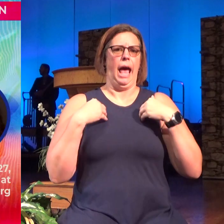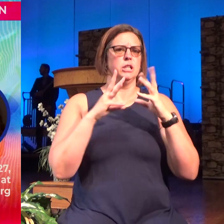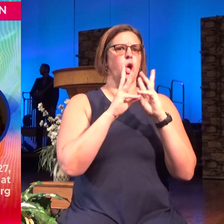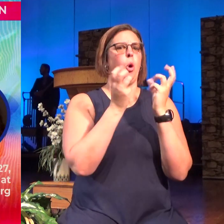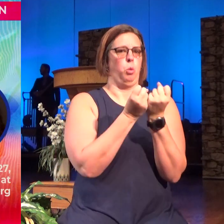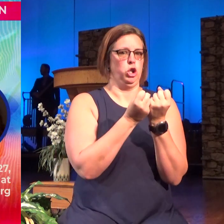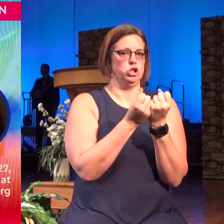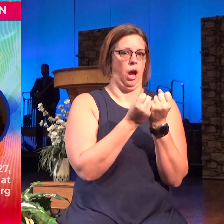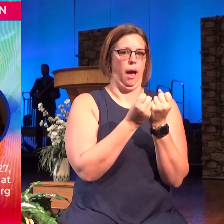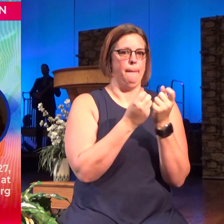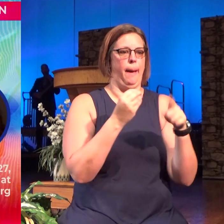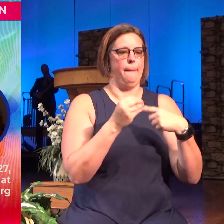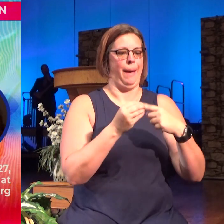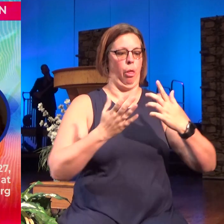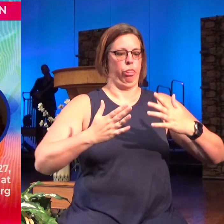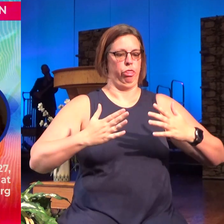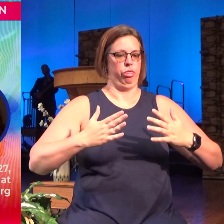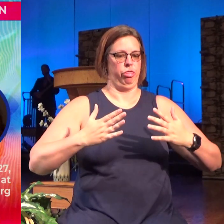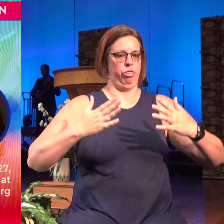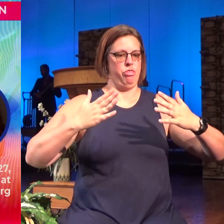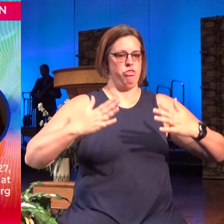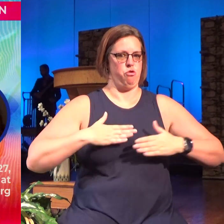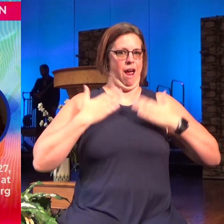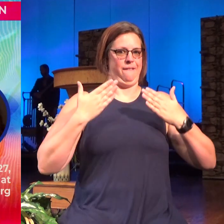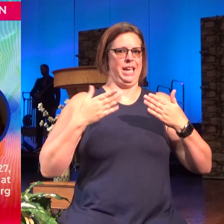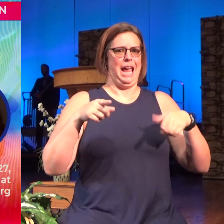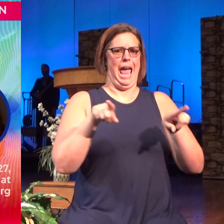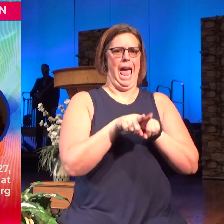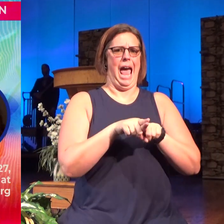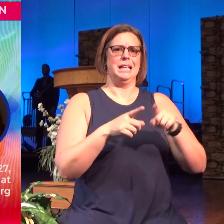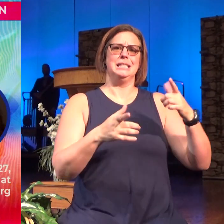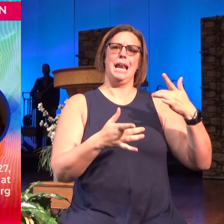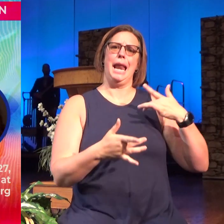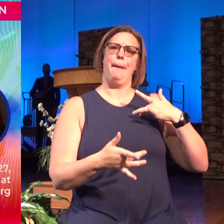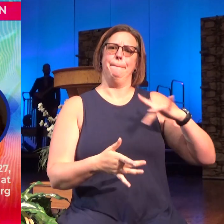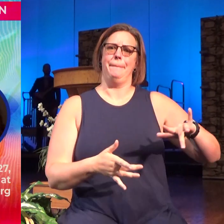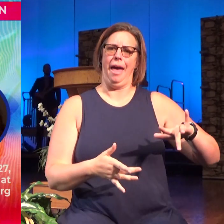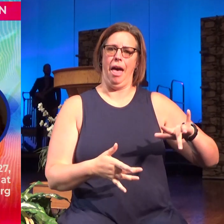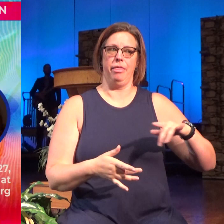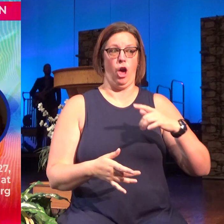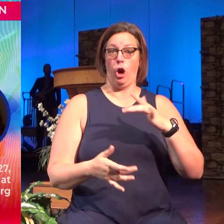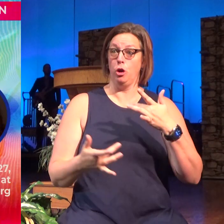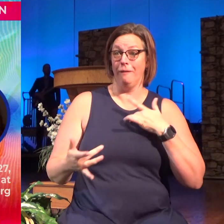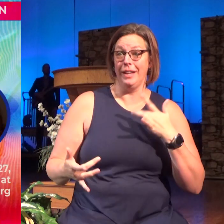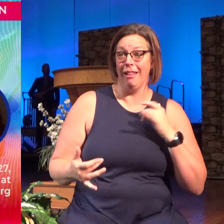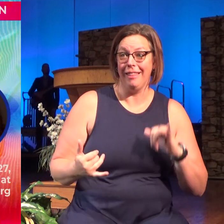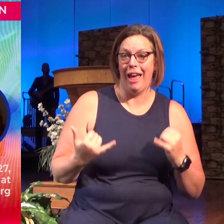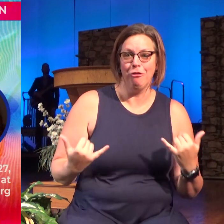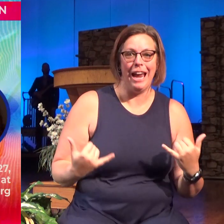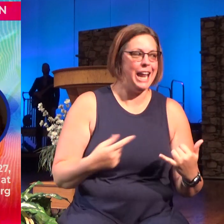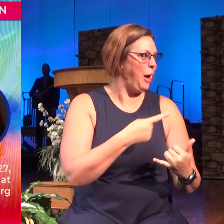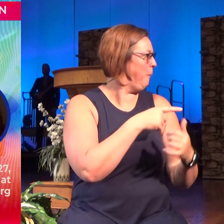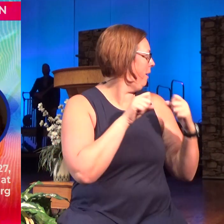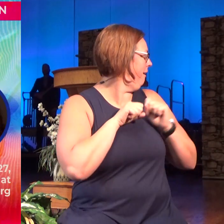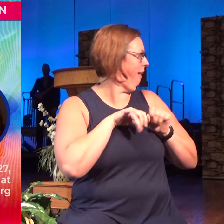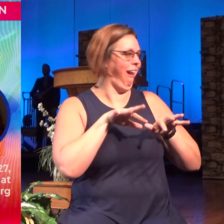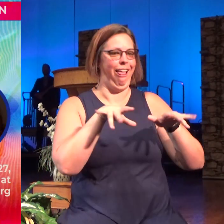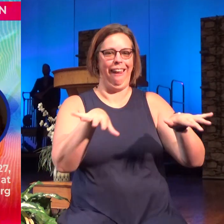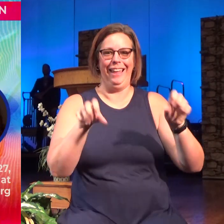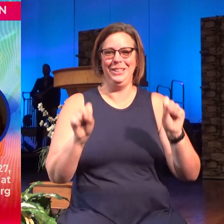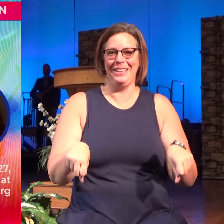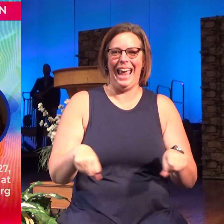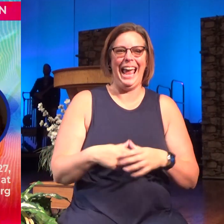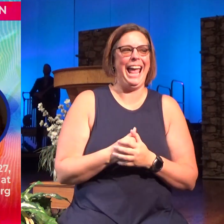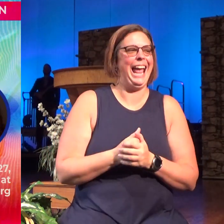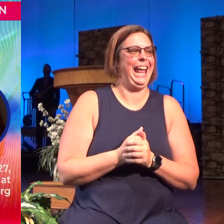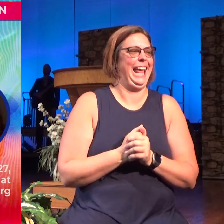an empath. So are you feeling the empathy coming from Reverend Michelle right now? Just, you can feel it, can't you? You can't.